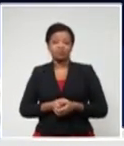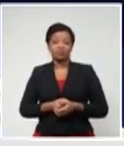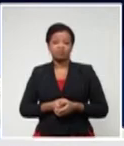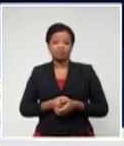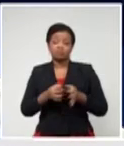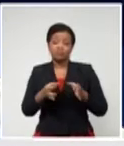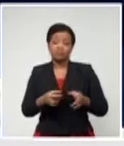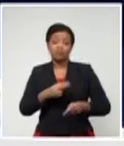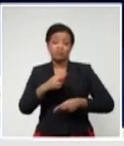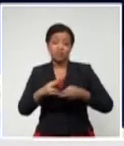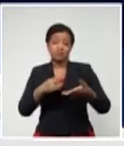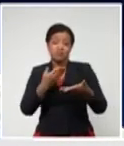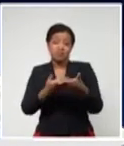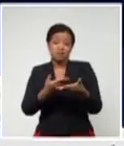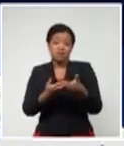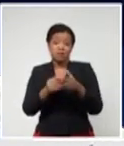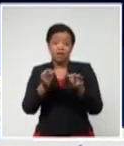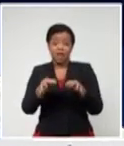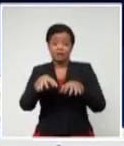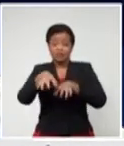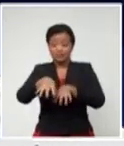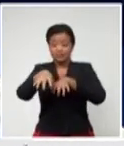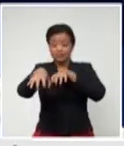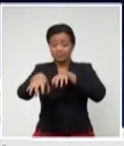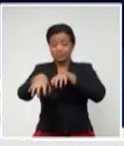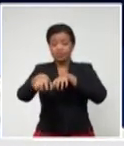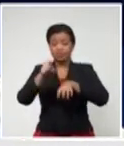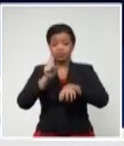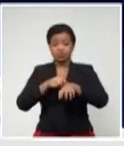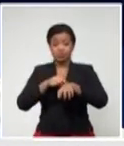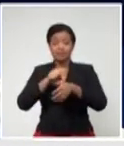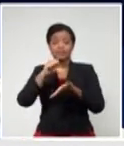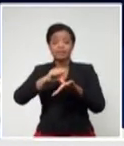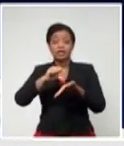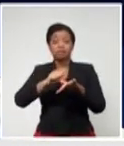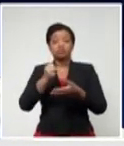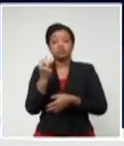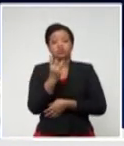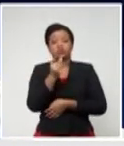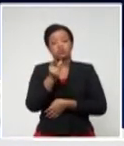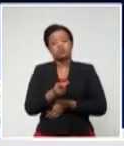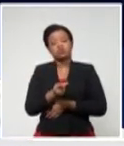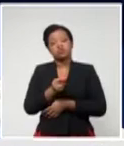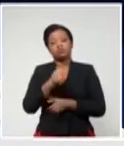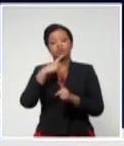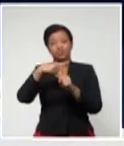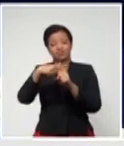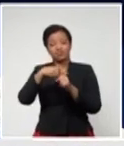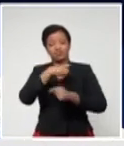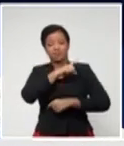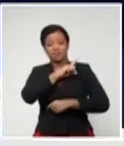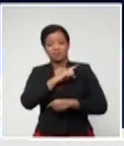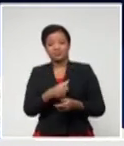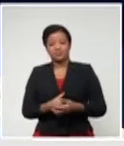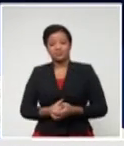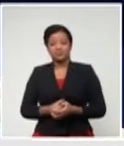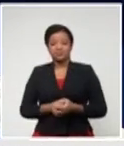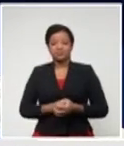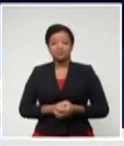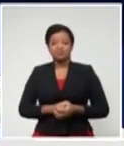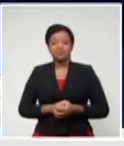period. Samples were taken from these people, and 3 tested positive for the virus.